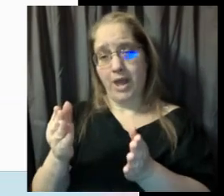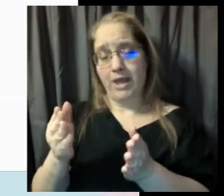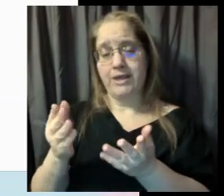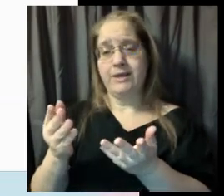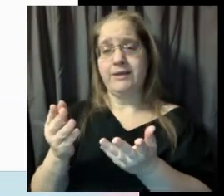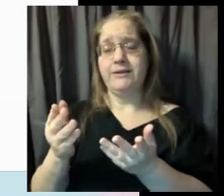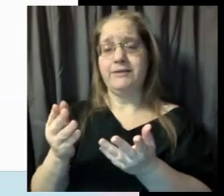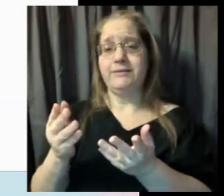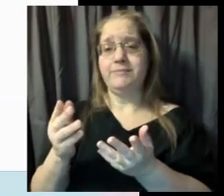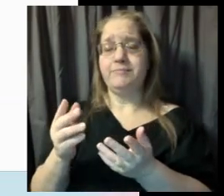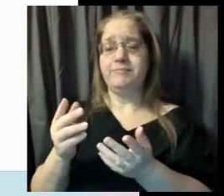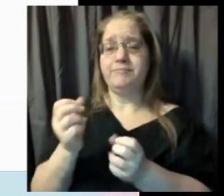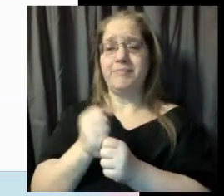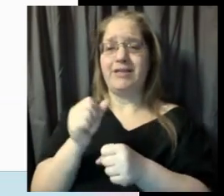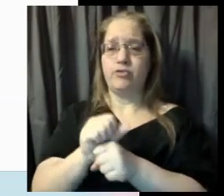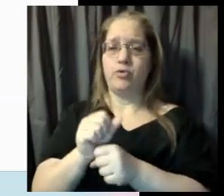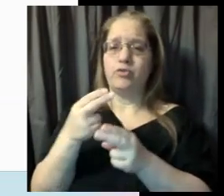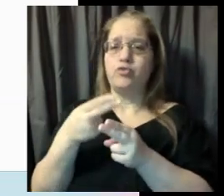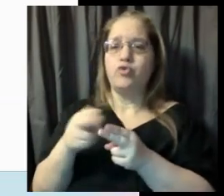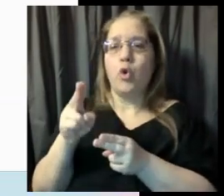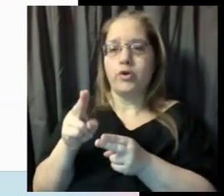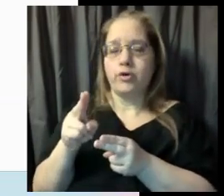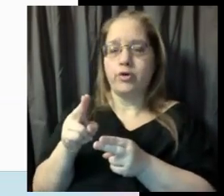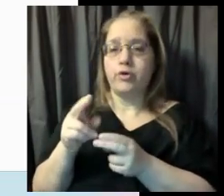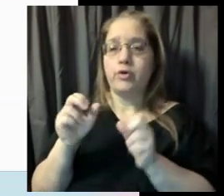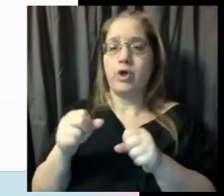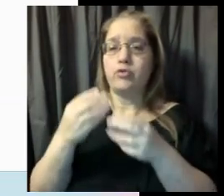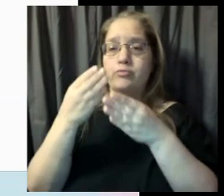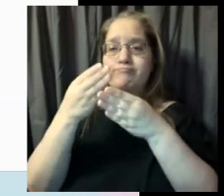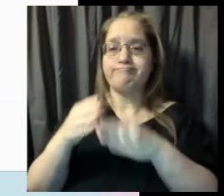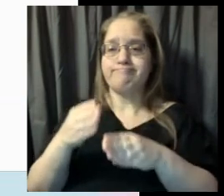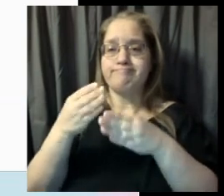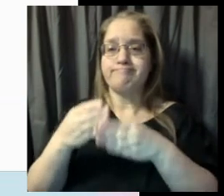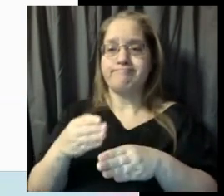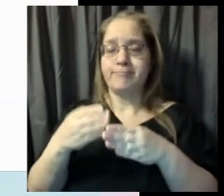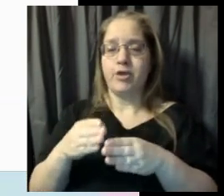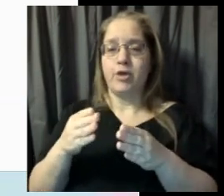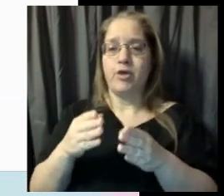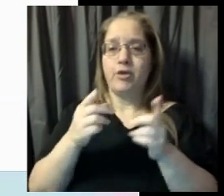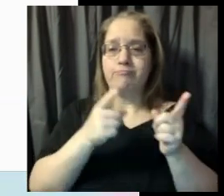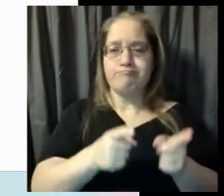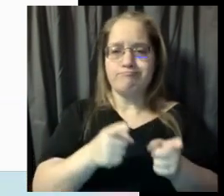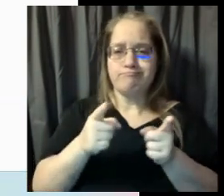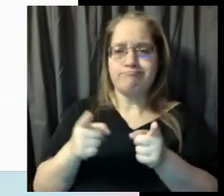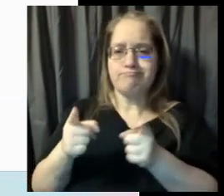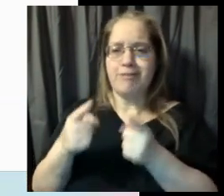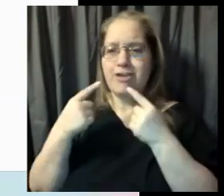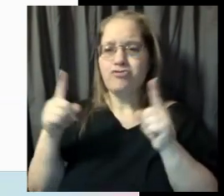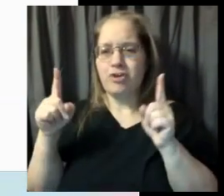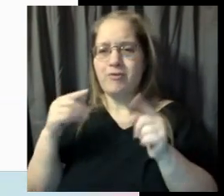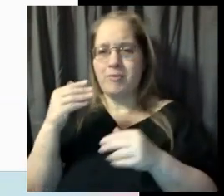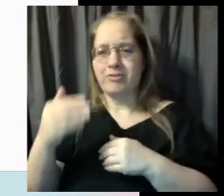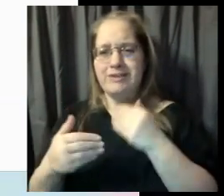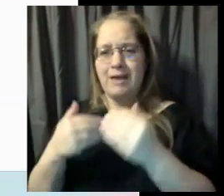by making the task shorter. You can also break it down into smaller, more achievable steps. In